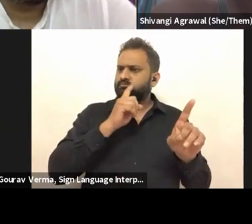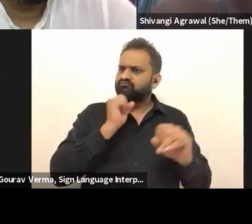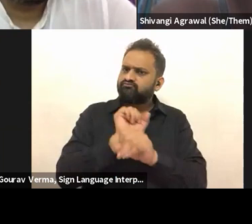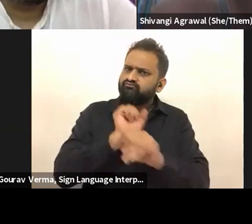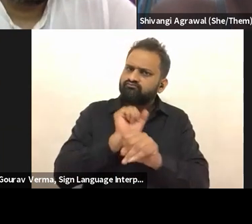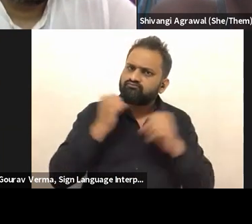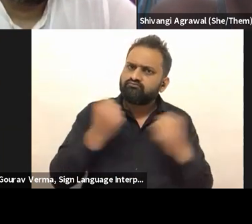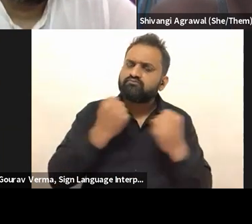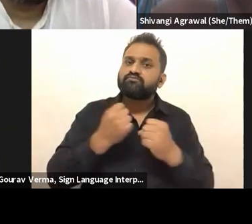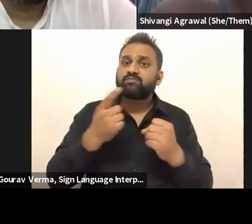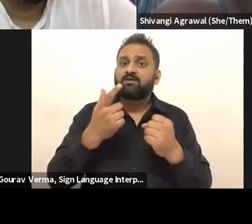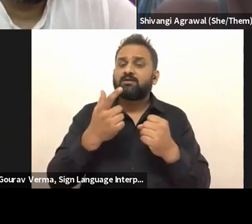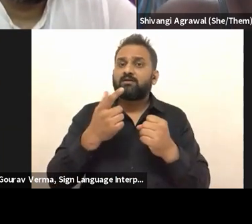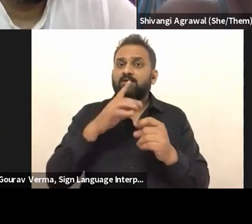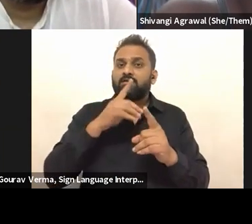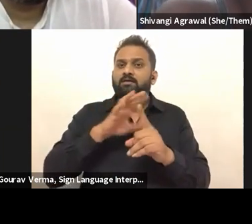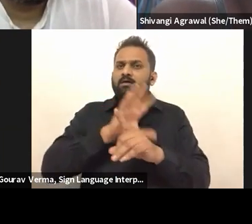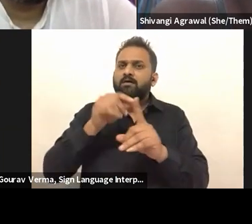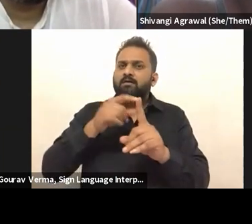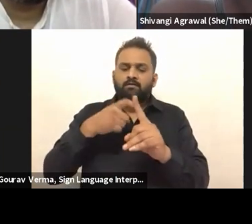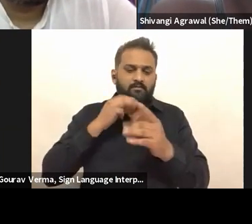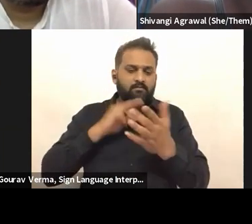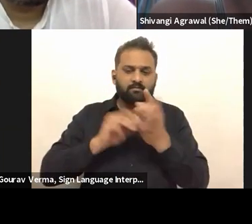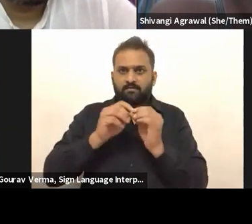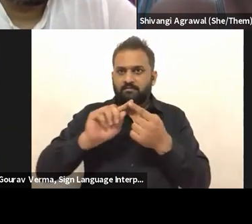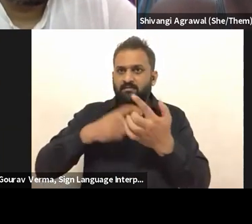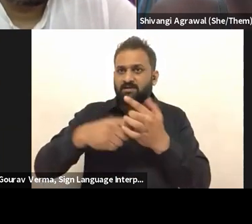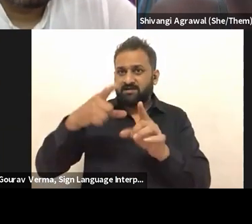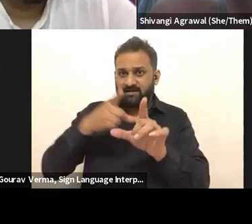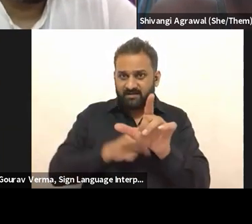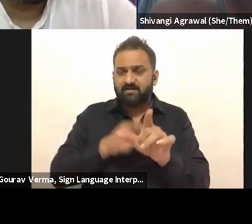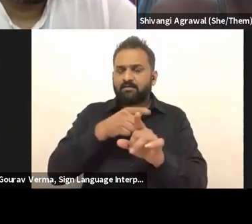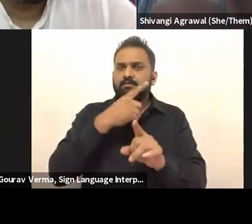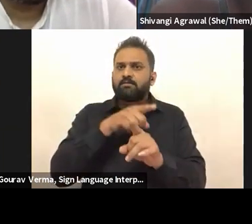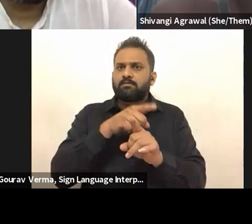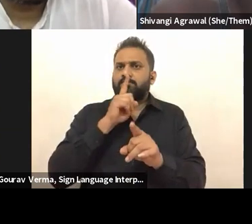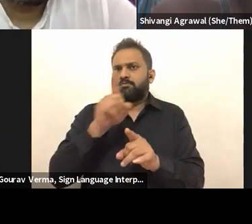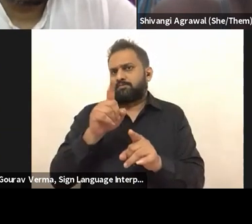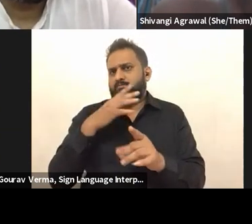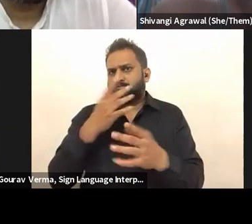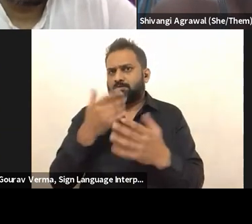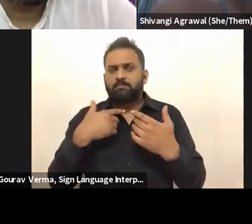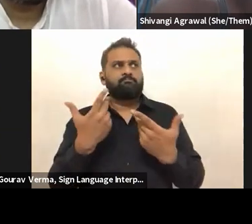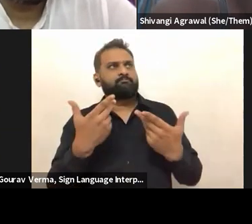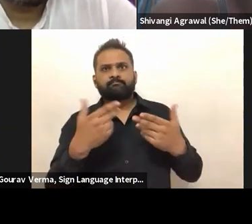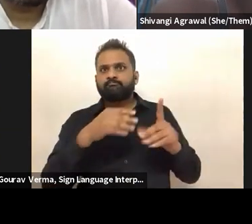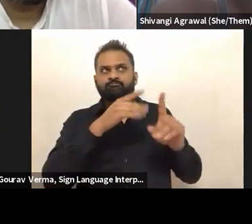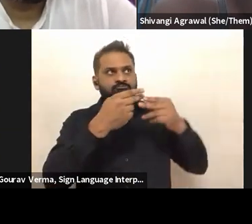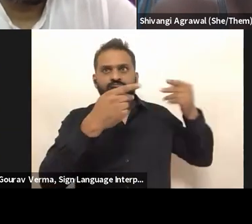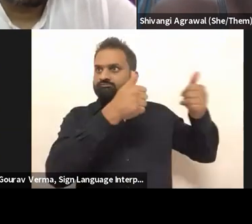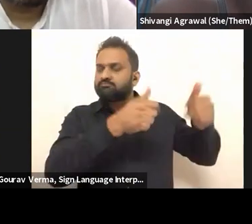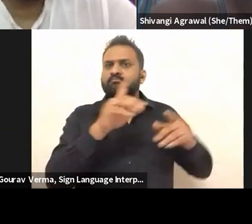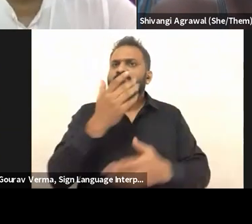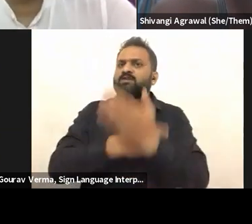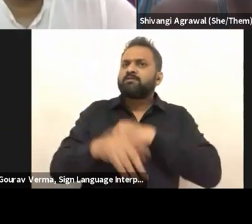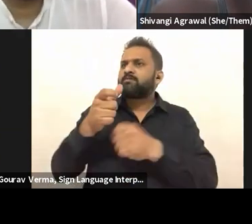word is coined by Kimberly Crenshaw, and is we are not often credited, like people with disabilities, for our work.